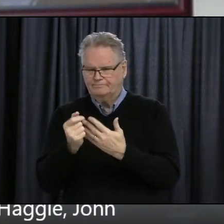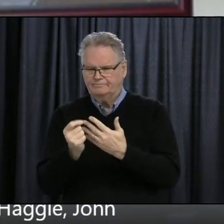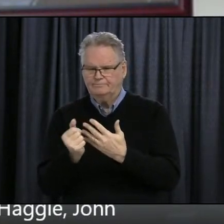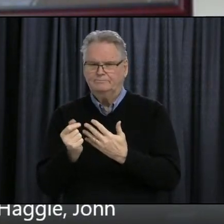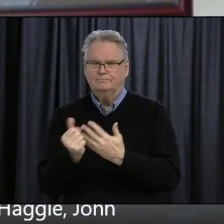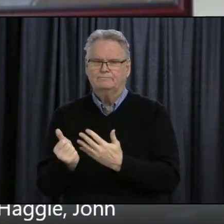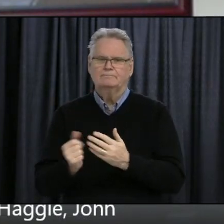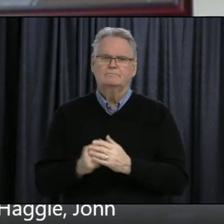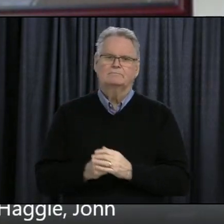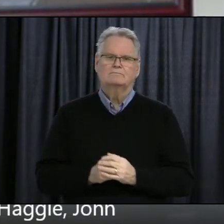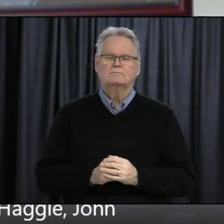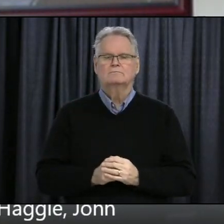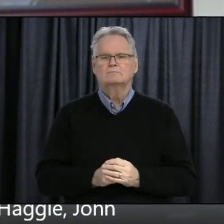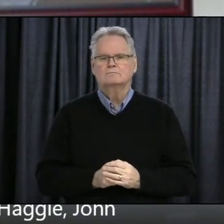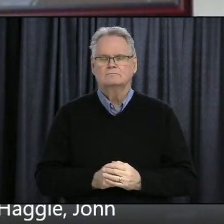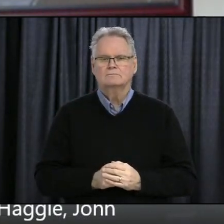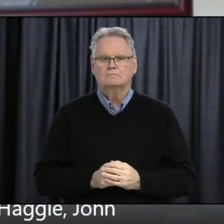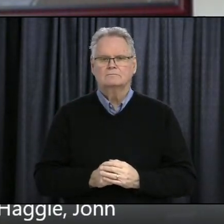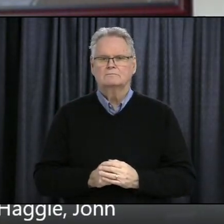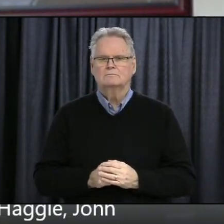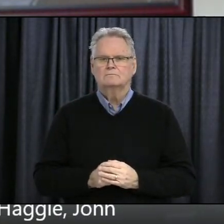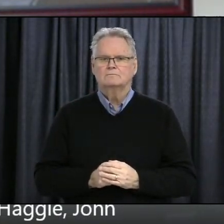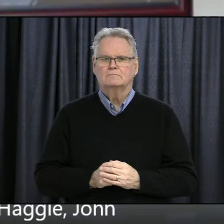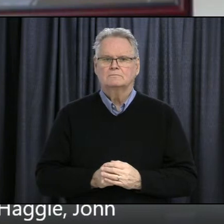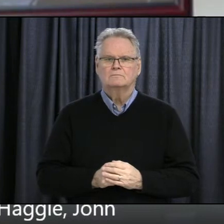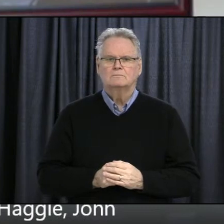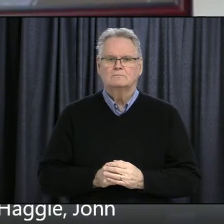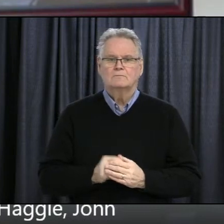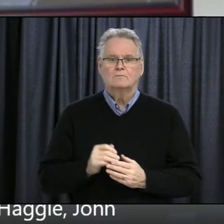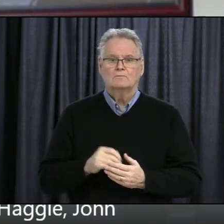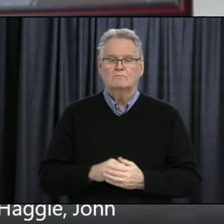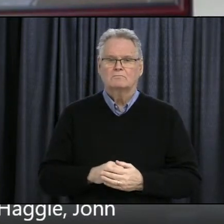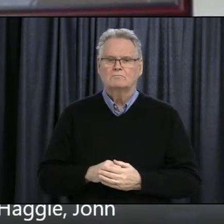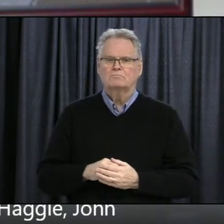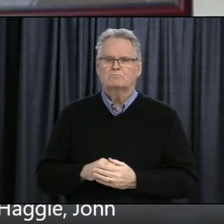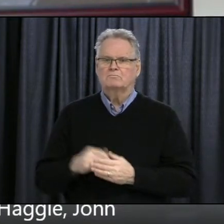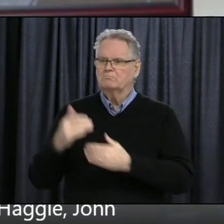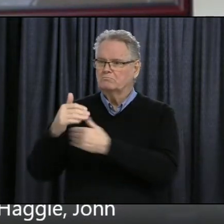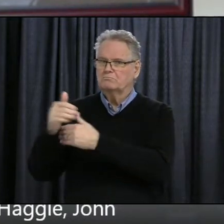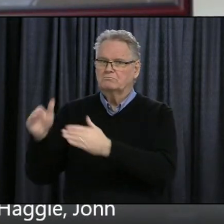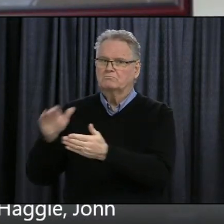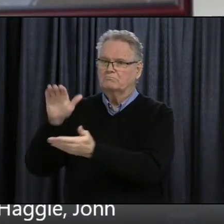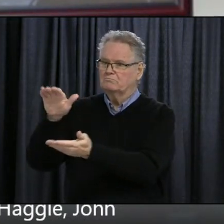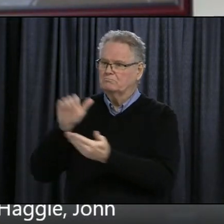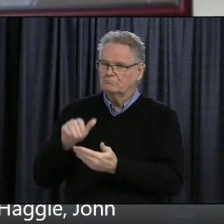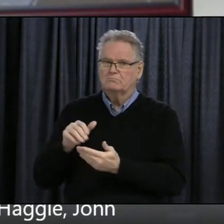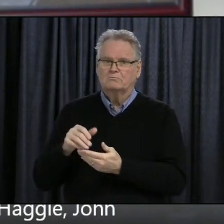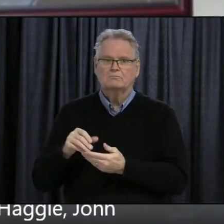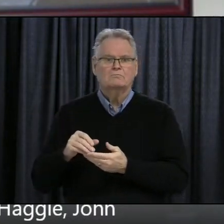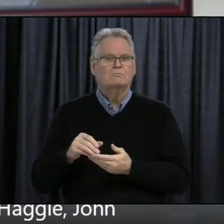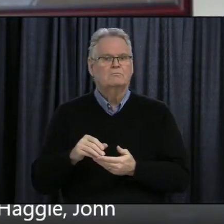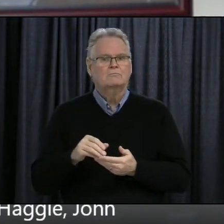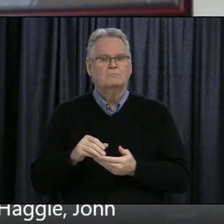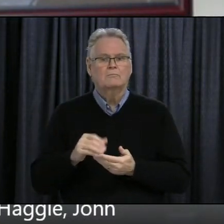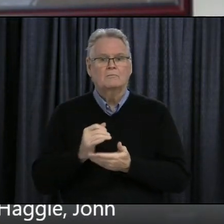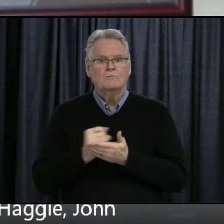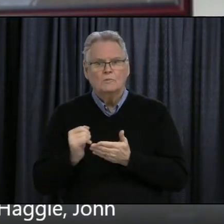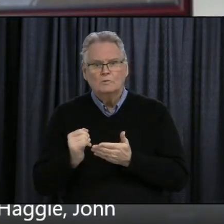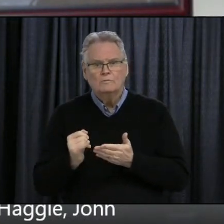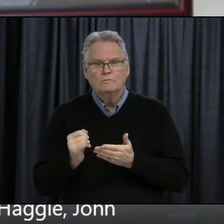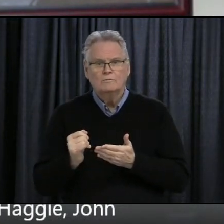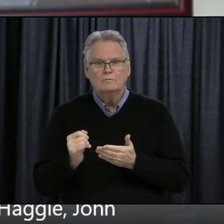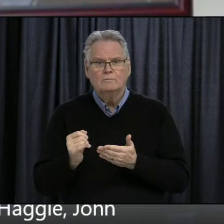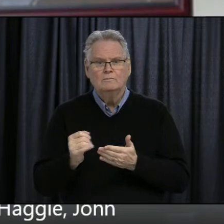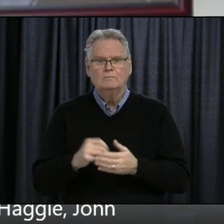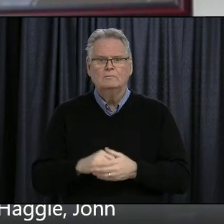of transportation issues. Okay, so you are in a position to rectify a rumor that a shipment was lost due